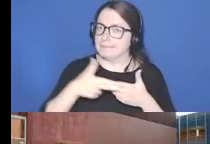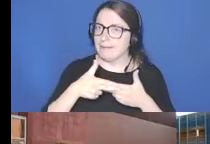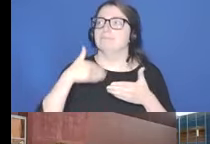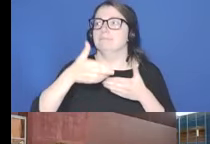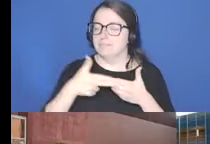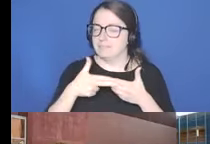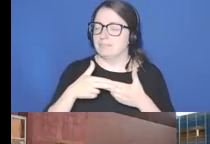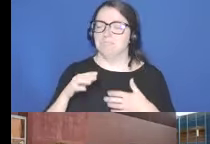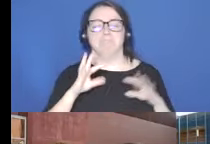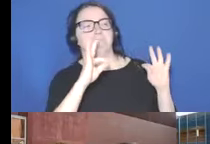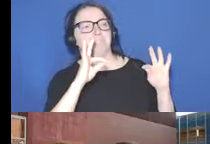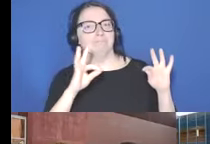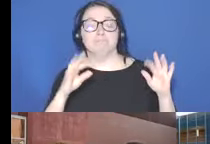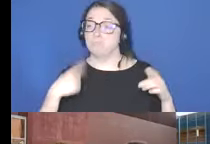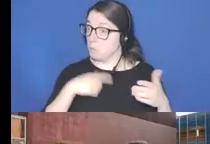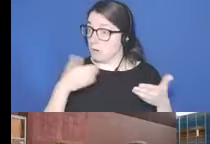great. We are live.